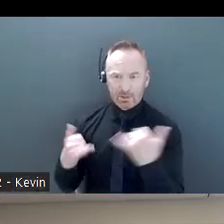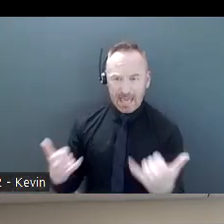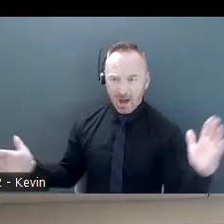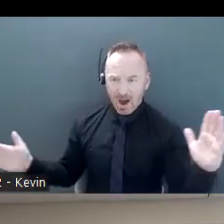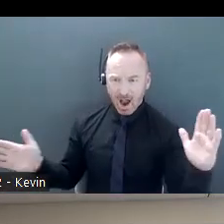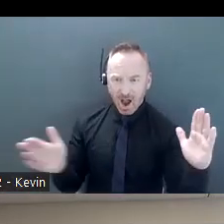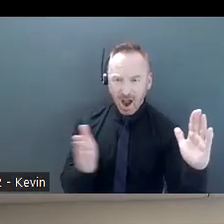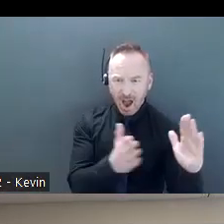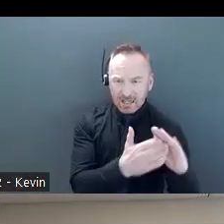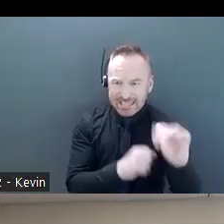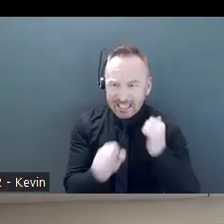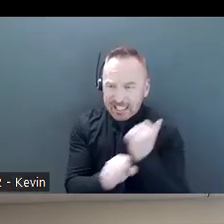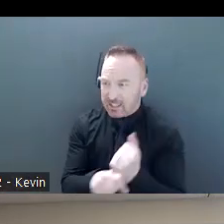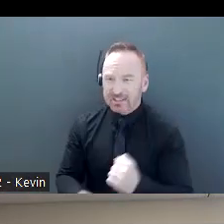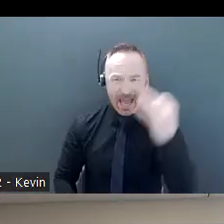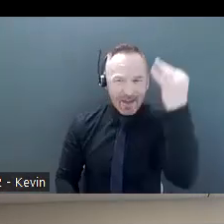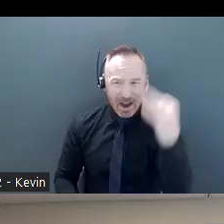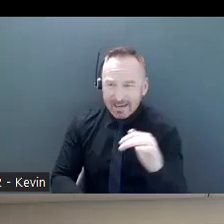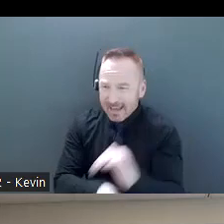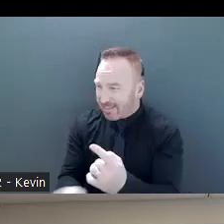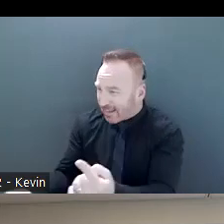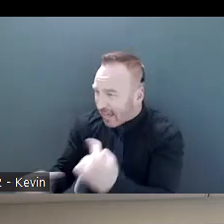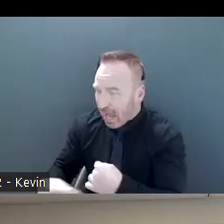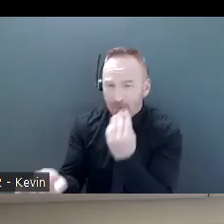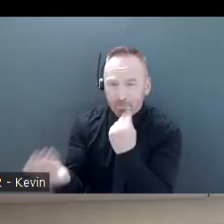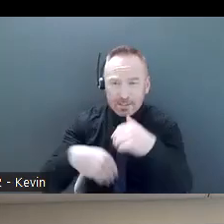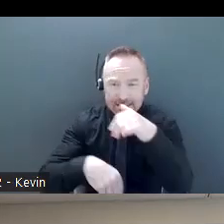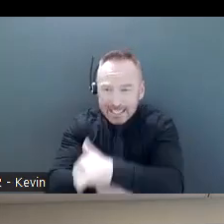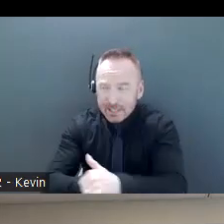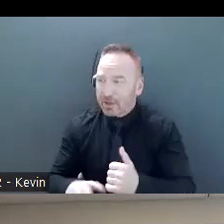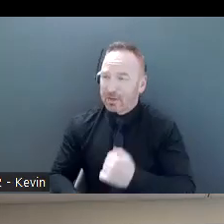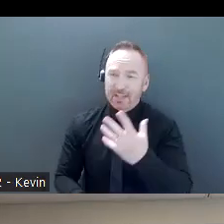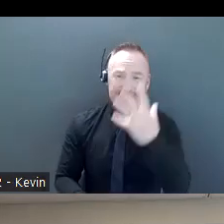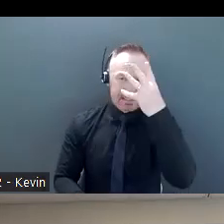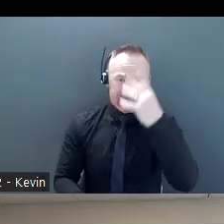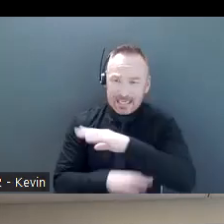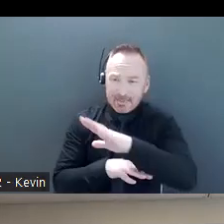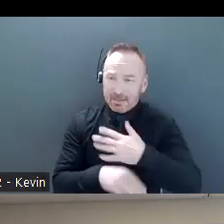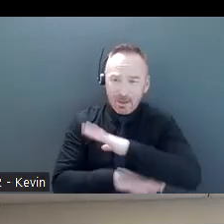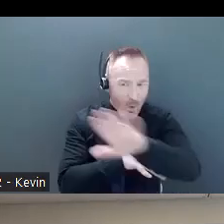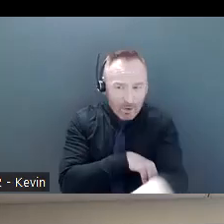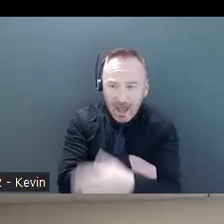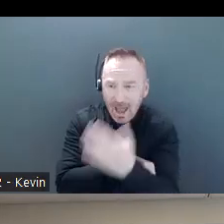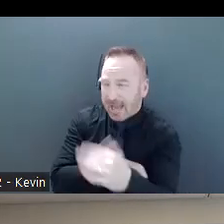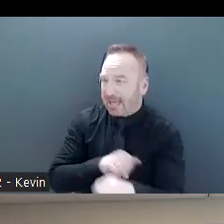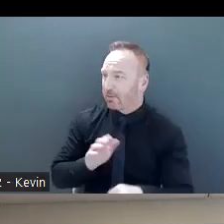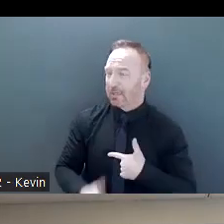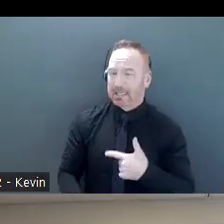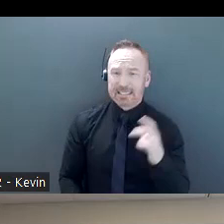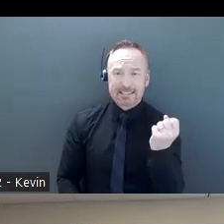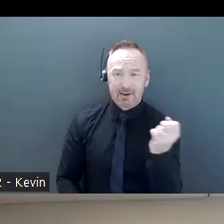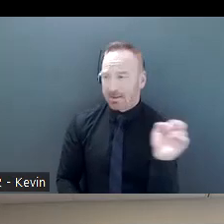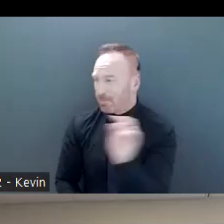to my house, have dinner at my house, have a sleepover at my house, and I'd return the child on Saturday afternoon. We have a great relationship. I take the